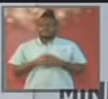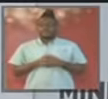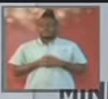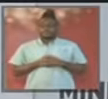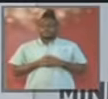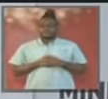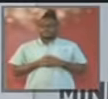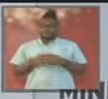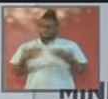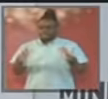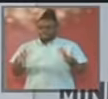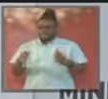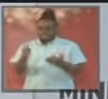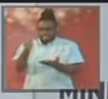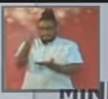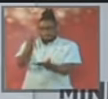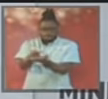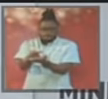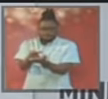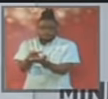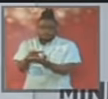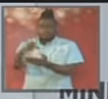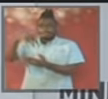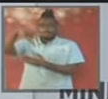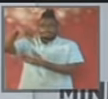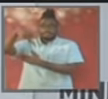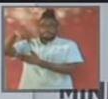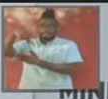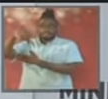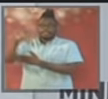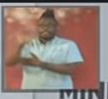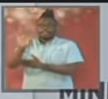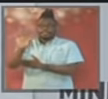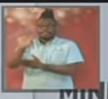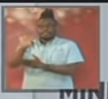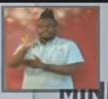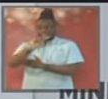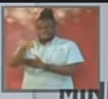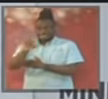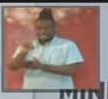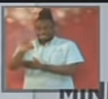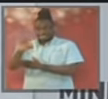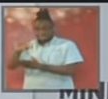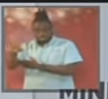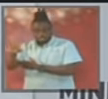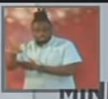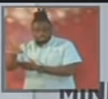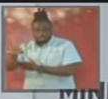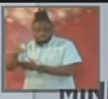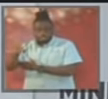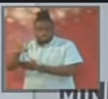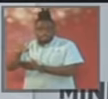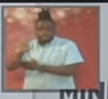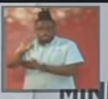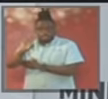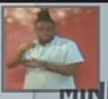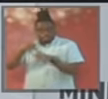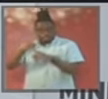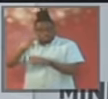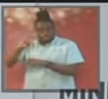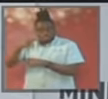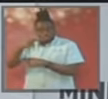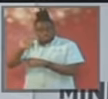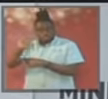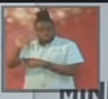the Pfizer Biontech vaccine to be one of the vaccines that WHO, the European